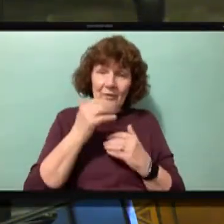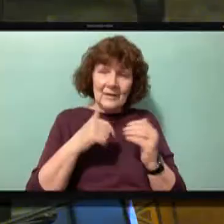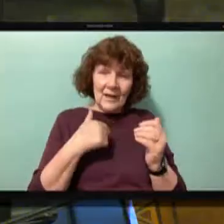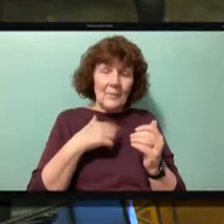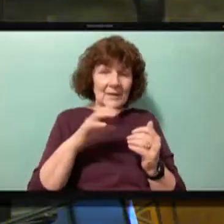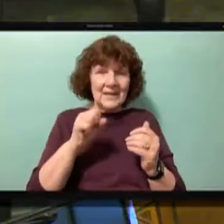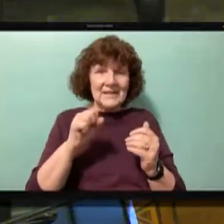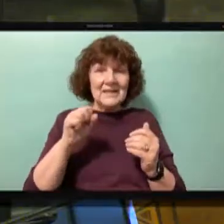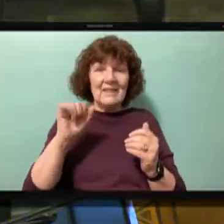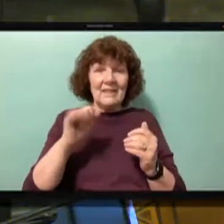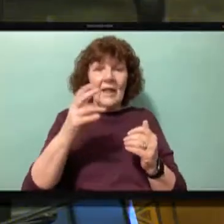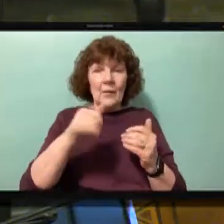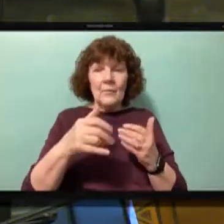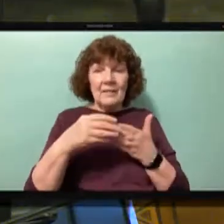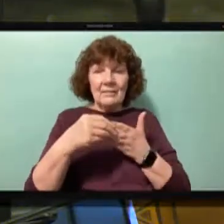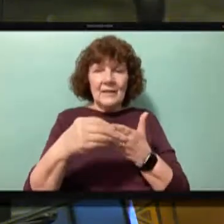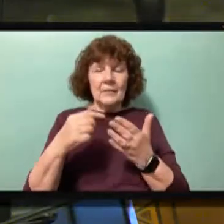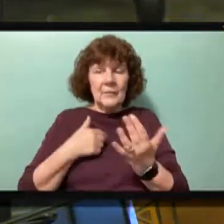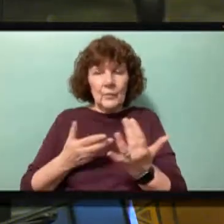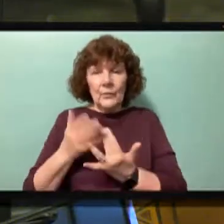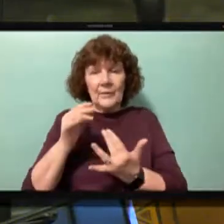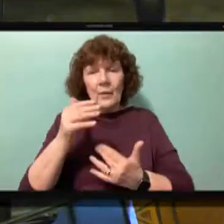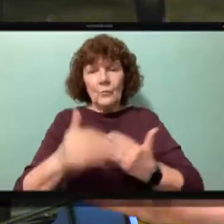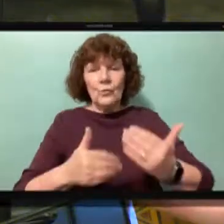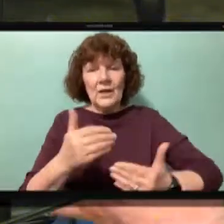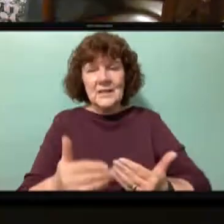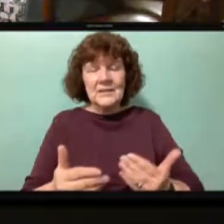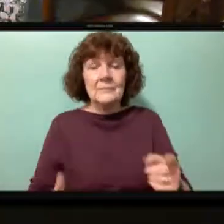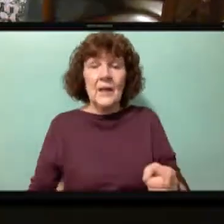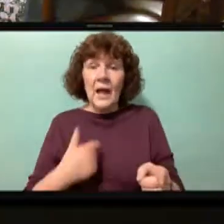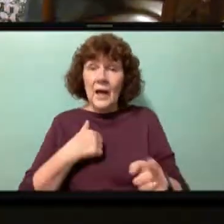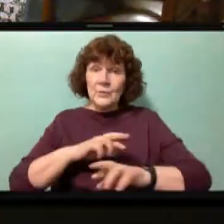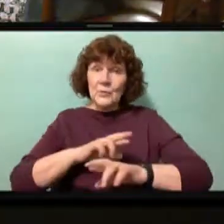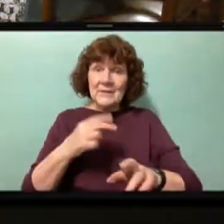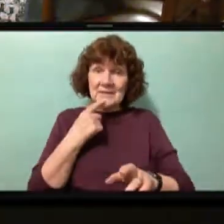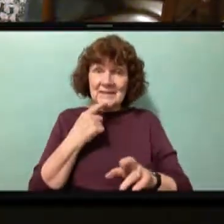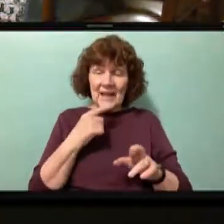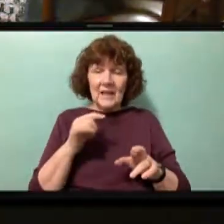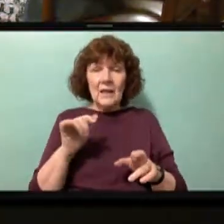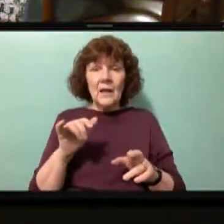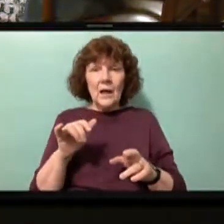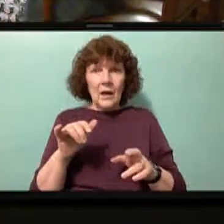me through that entire process. I was just going to say, at your request,